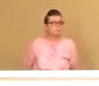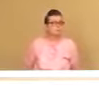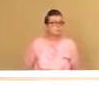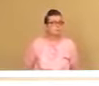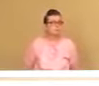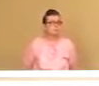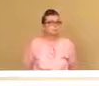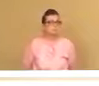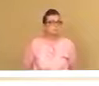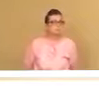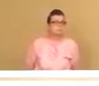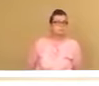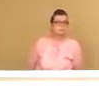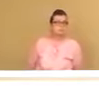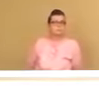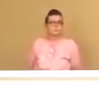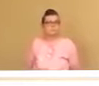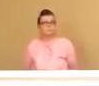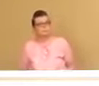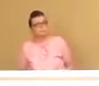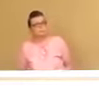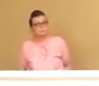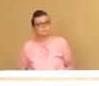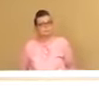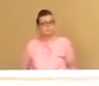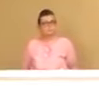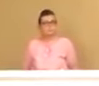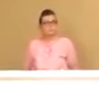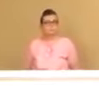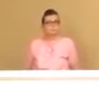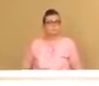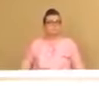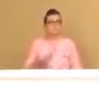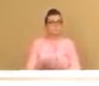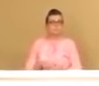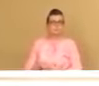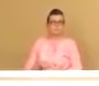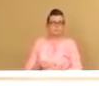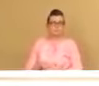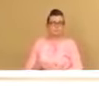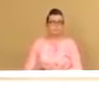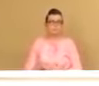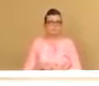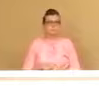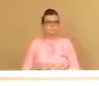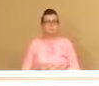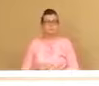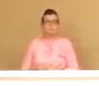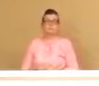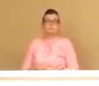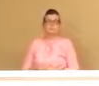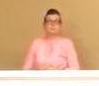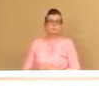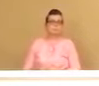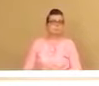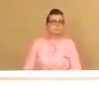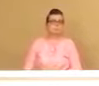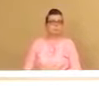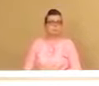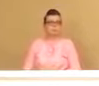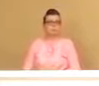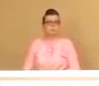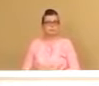Hallelujah. Amen. The most important thing in my life is Him. Amen. There's nothing more important to you than Jesus. When you